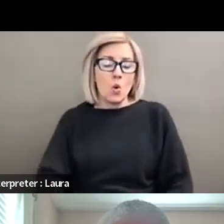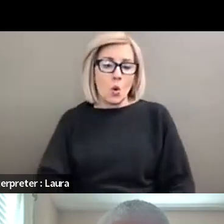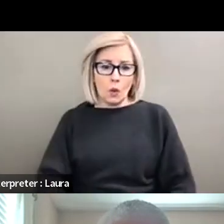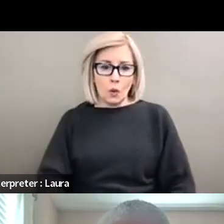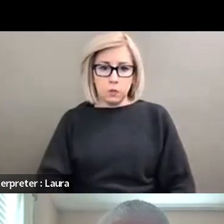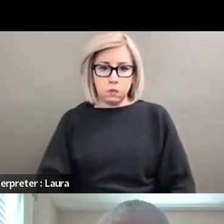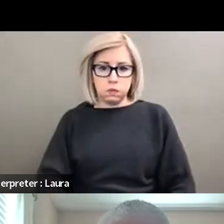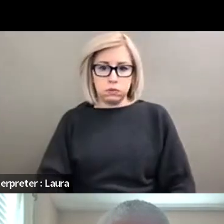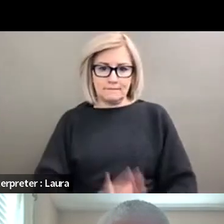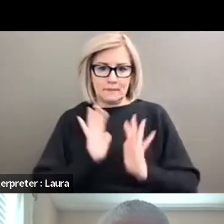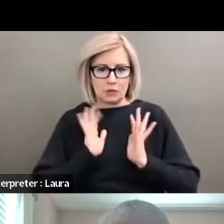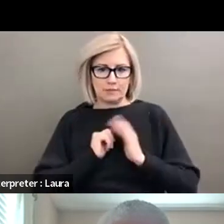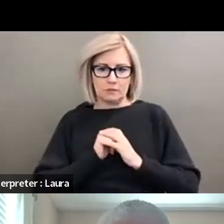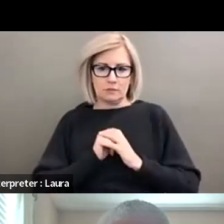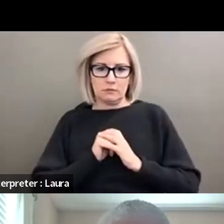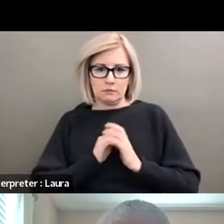That's all.